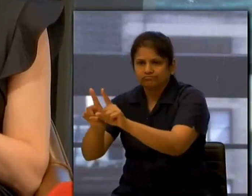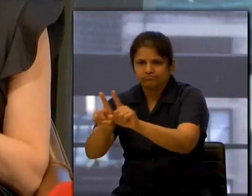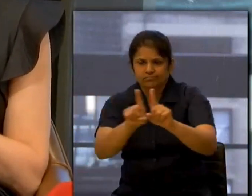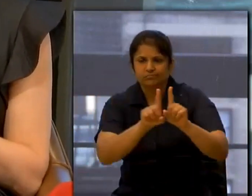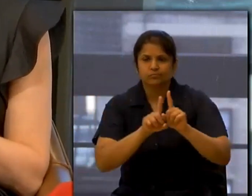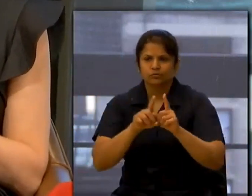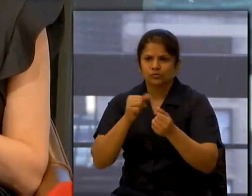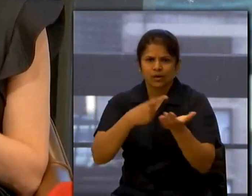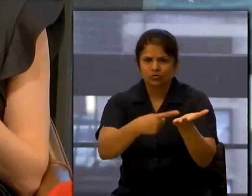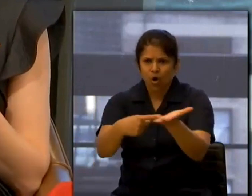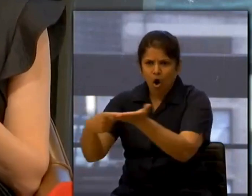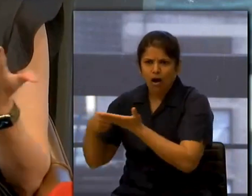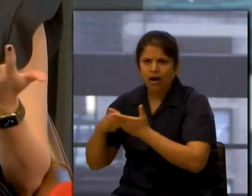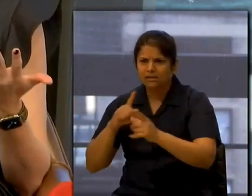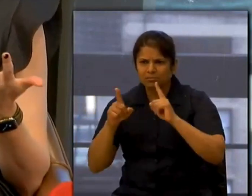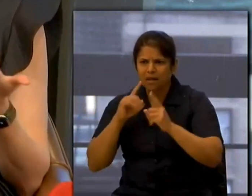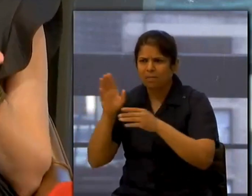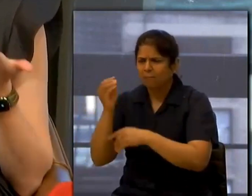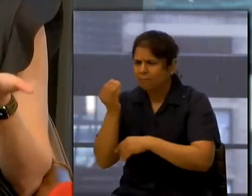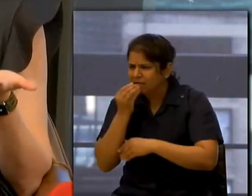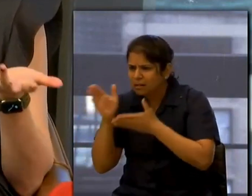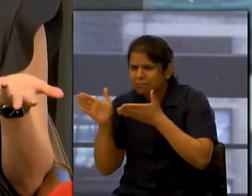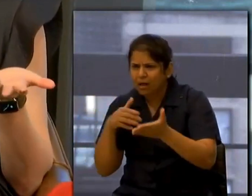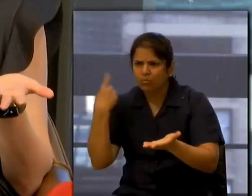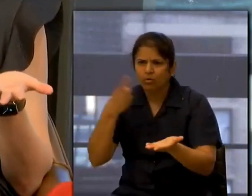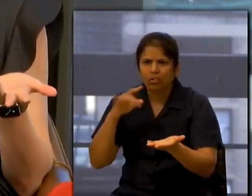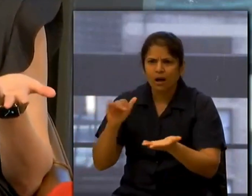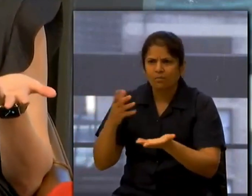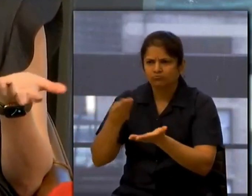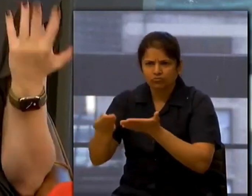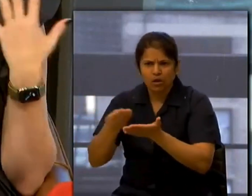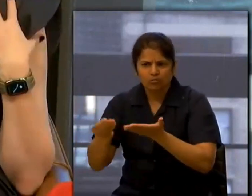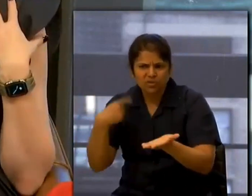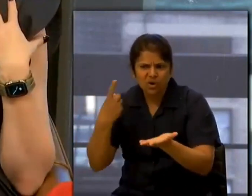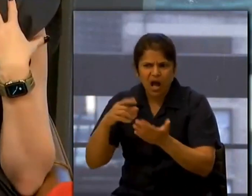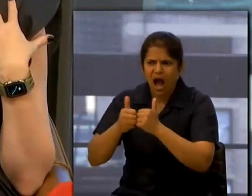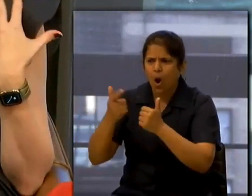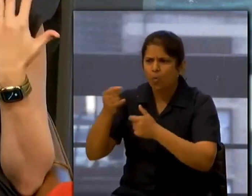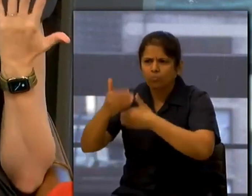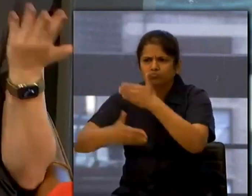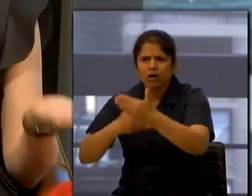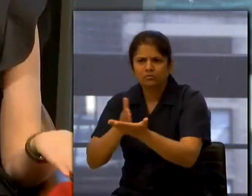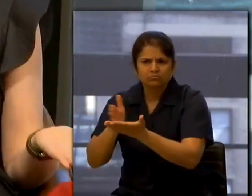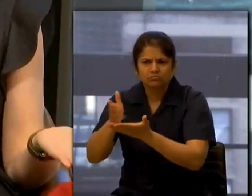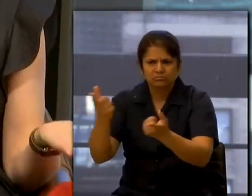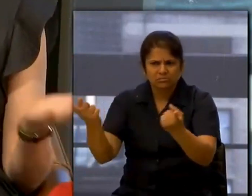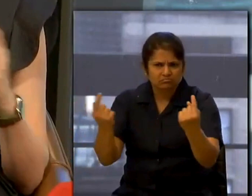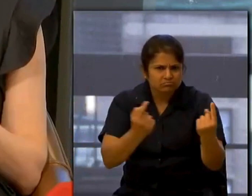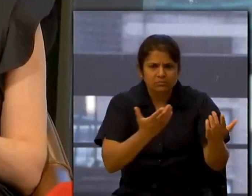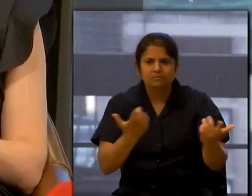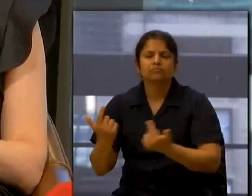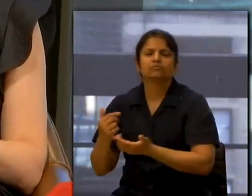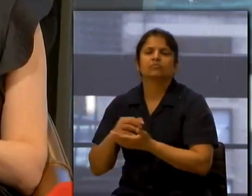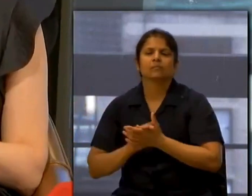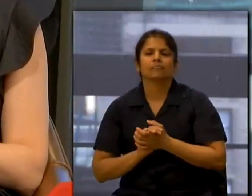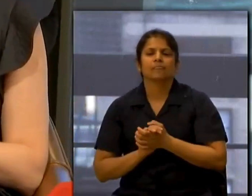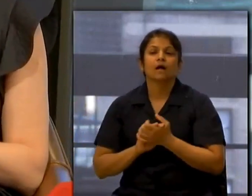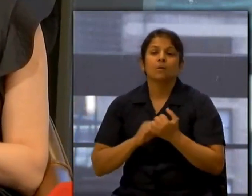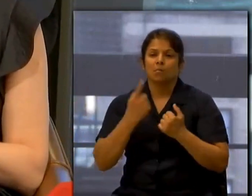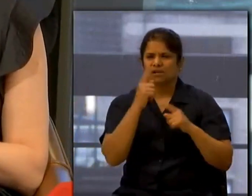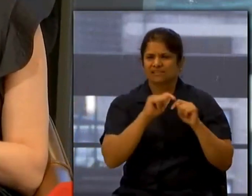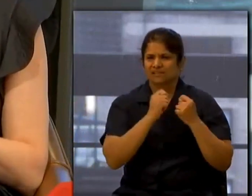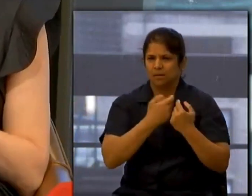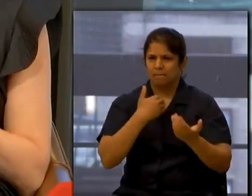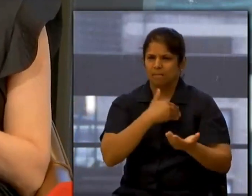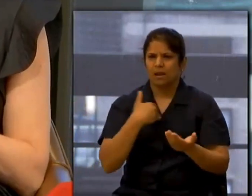and grocery shopping and eating. Like, how is that actually going? So one of the team members, her name was Greta,